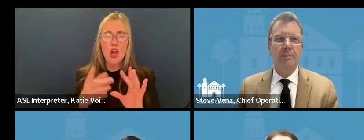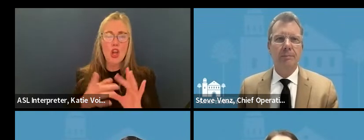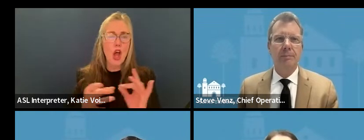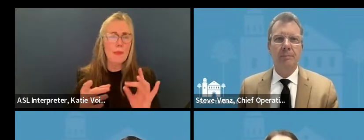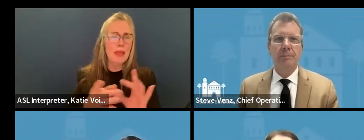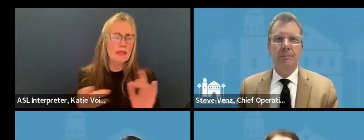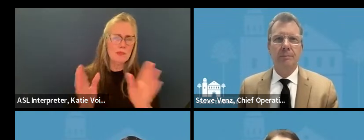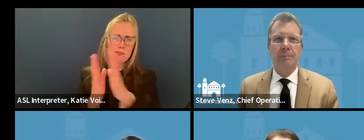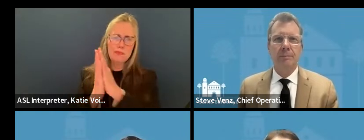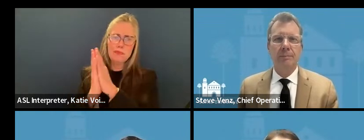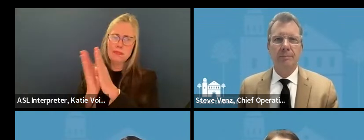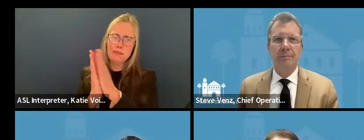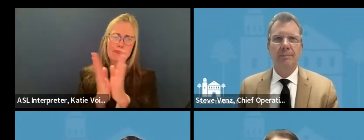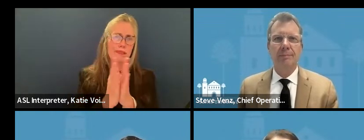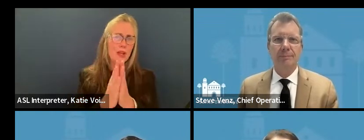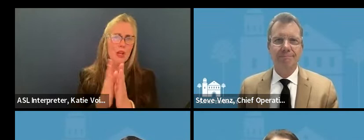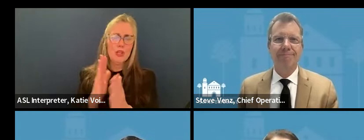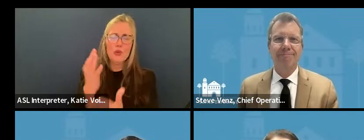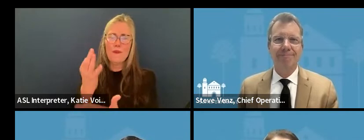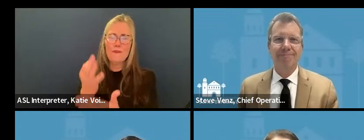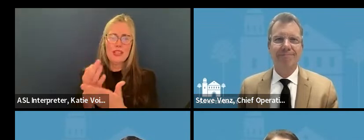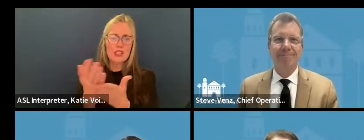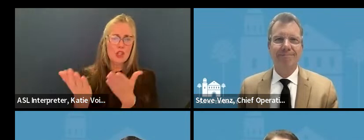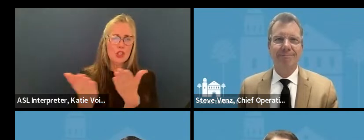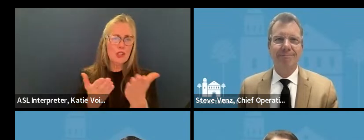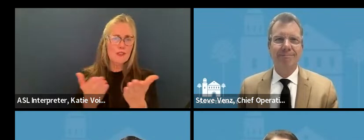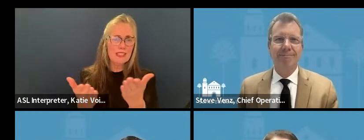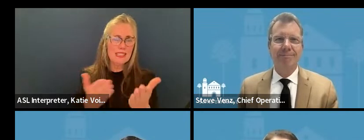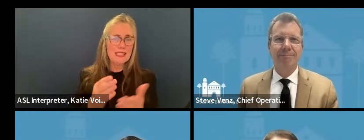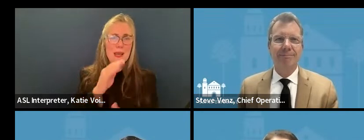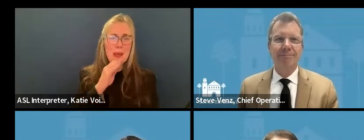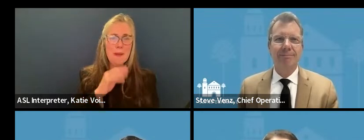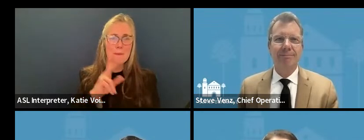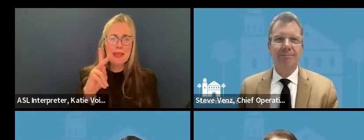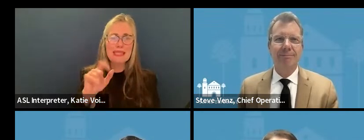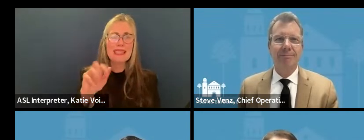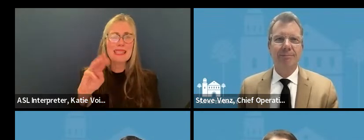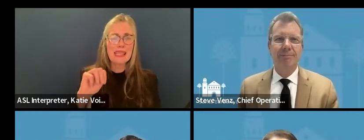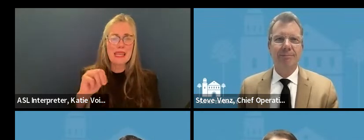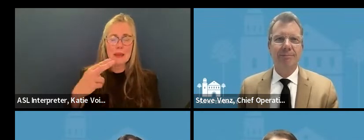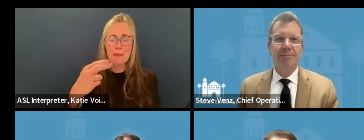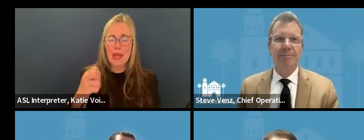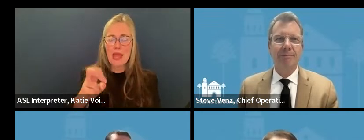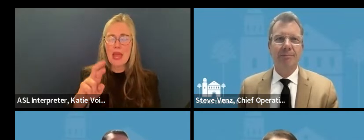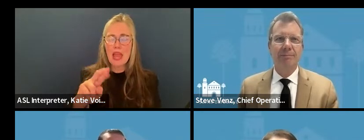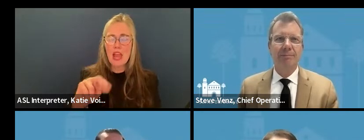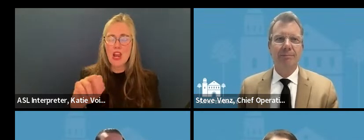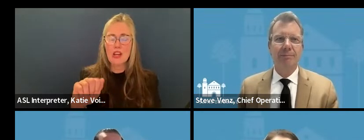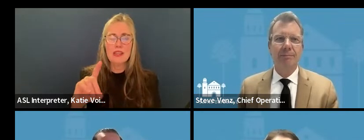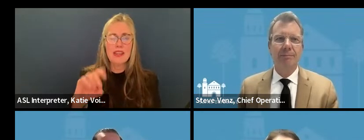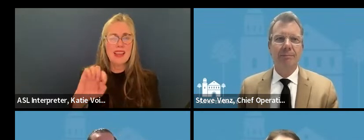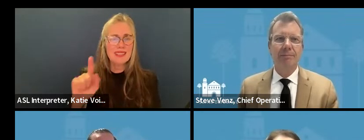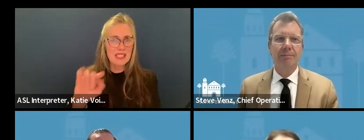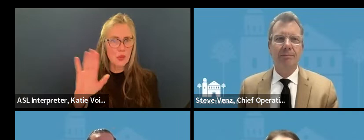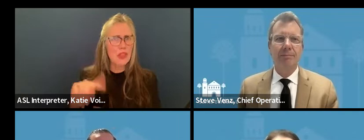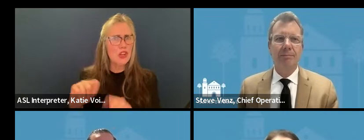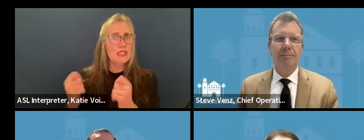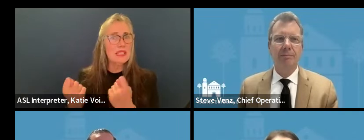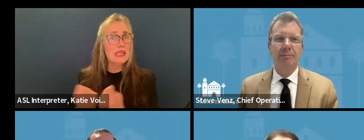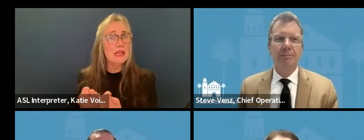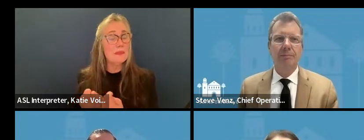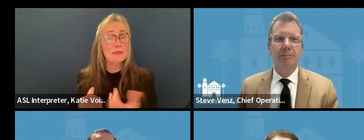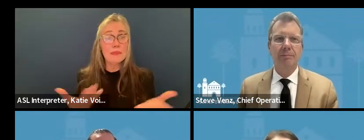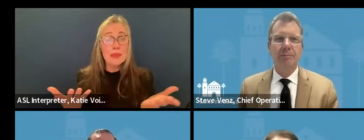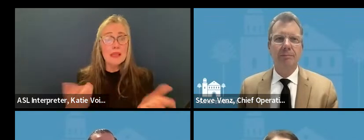fiscal services, Ms. Kim Hernandez and her team, because this really shows the importance of us